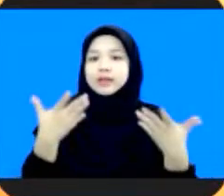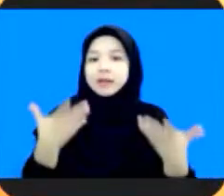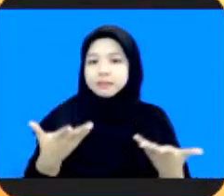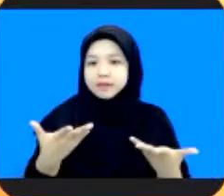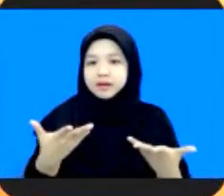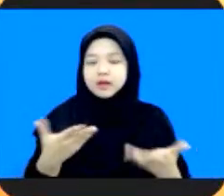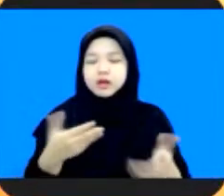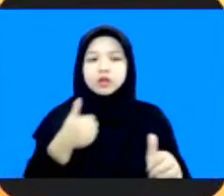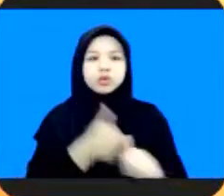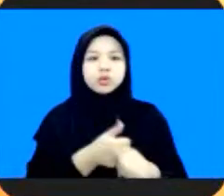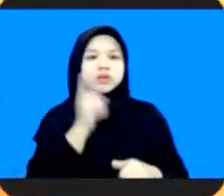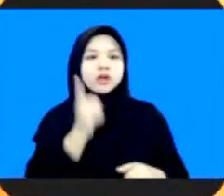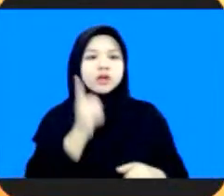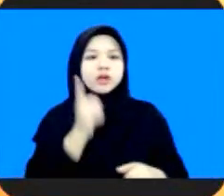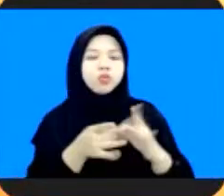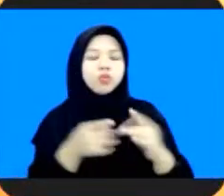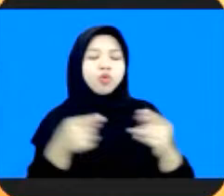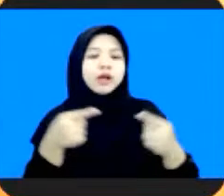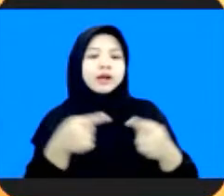speaking and people being targeted.